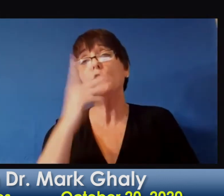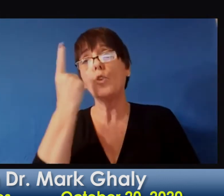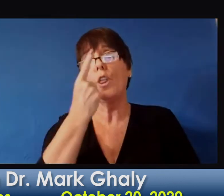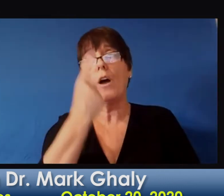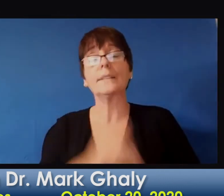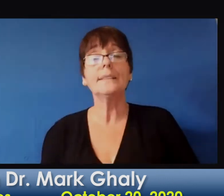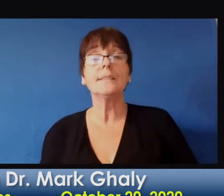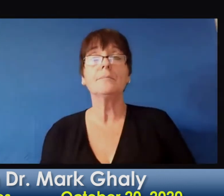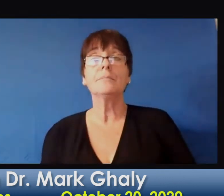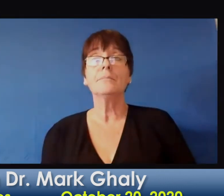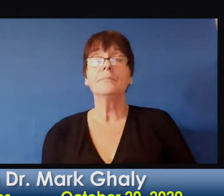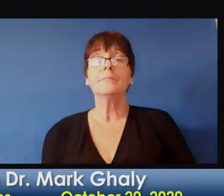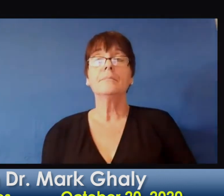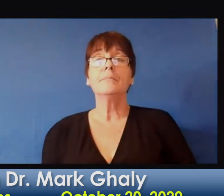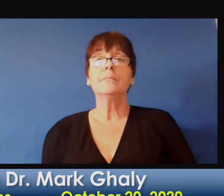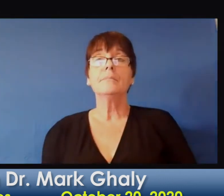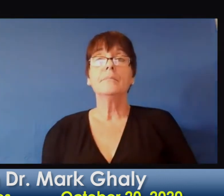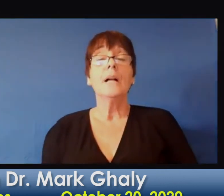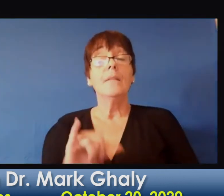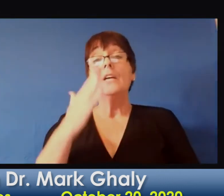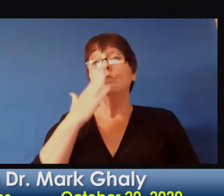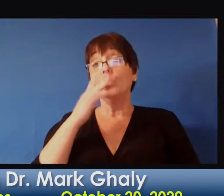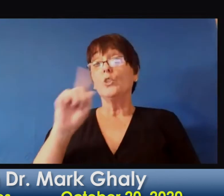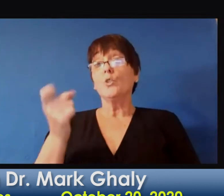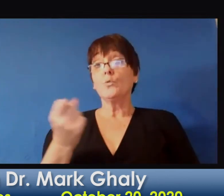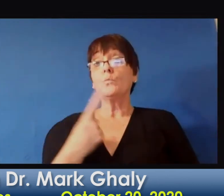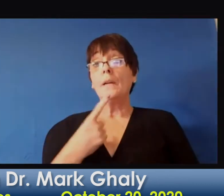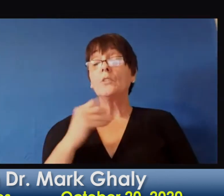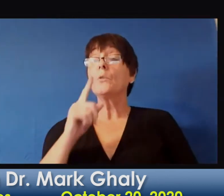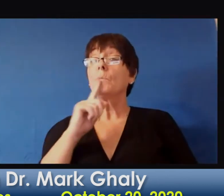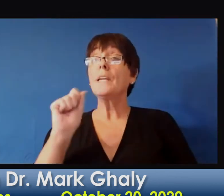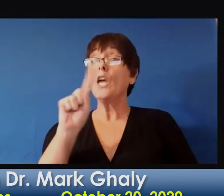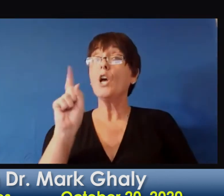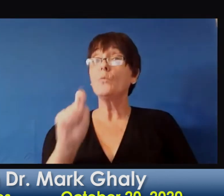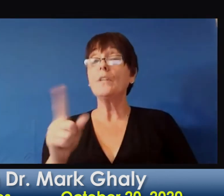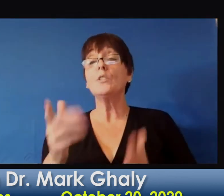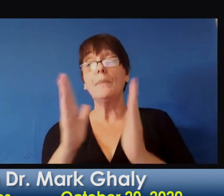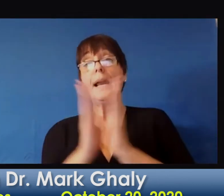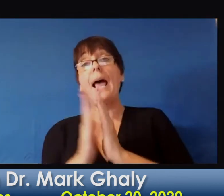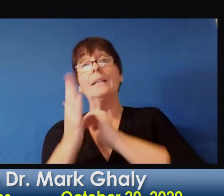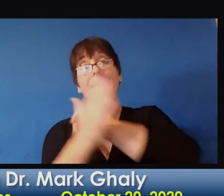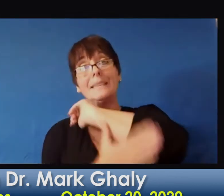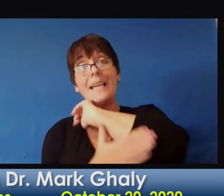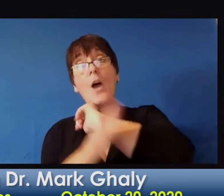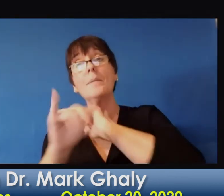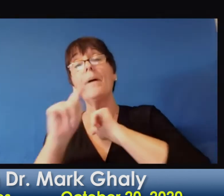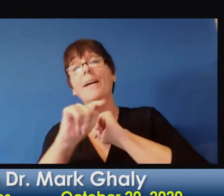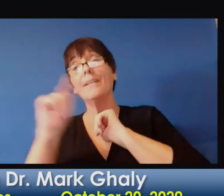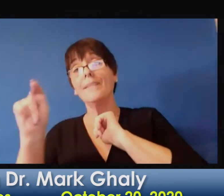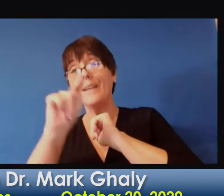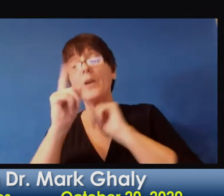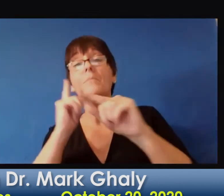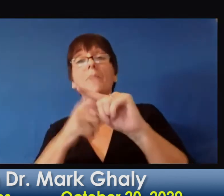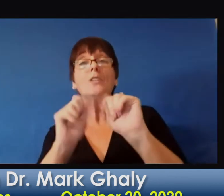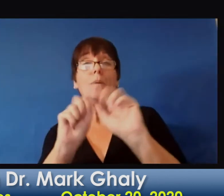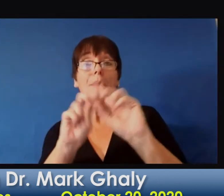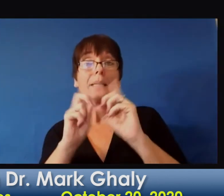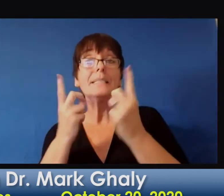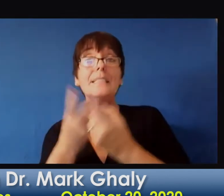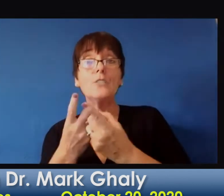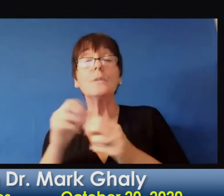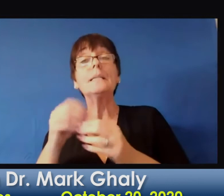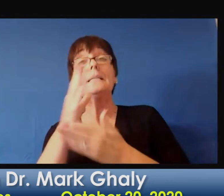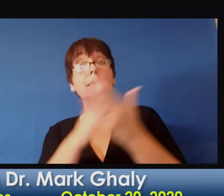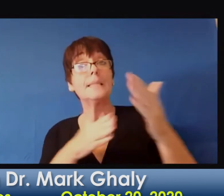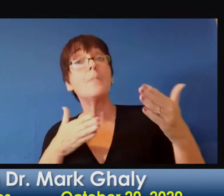helpful. Yeah, I think it's an excellent question, and really a question that's being asked county by county, district by district. And in some